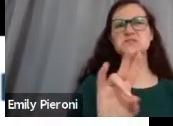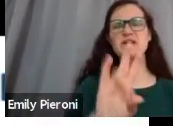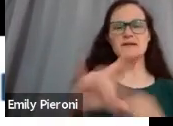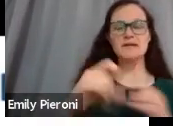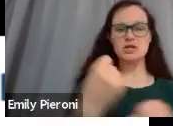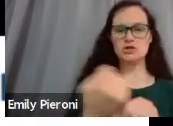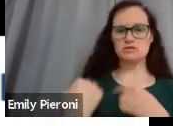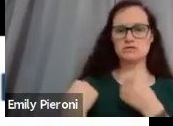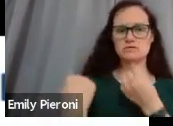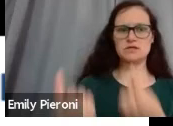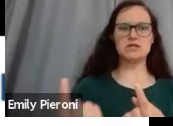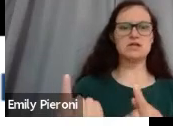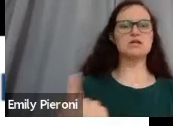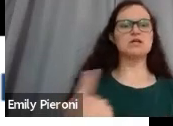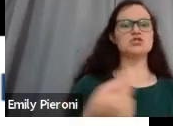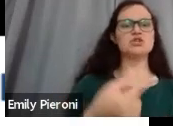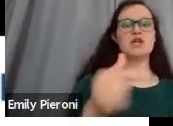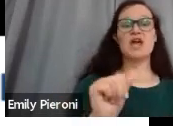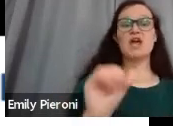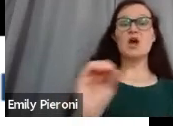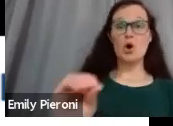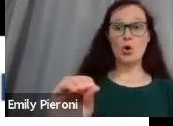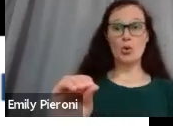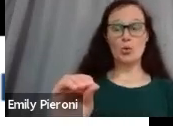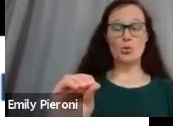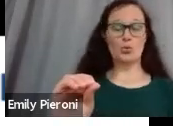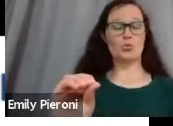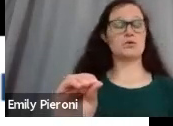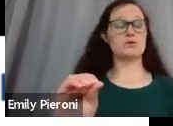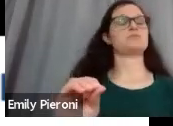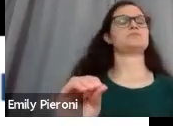by the GAO, which is on the left there, looking at